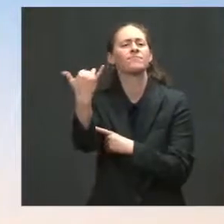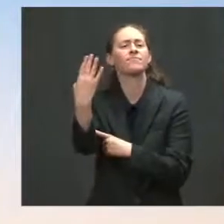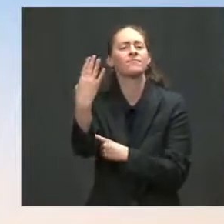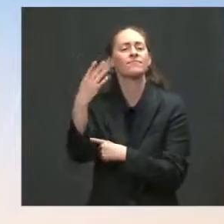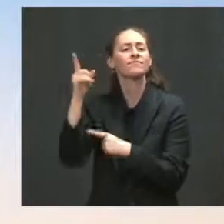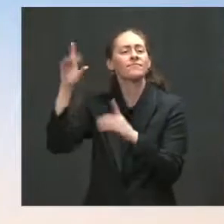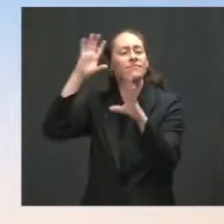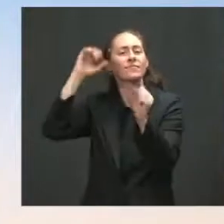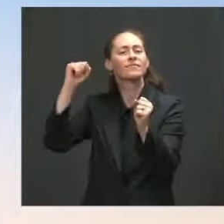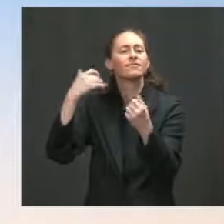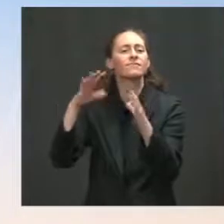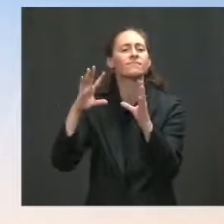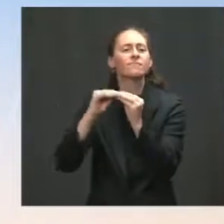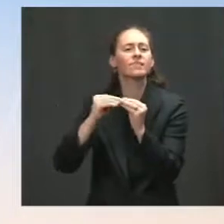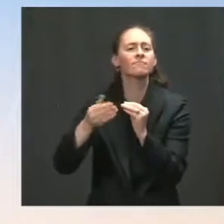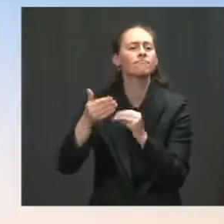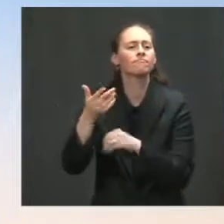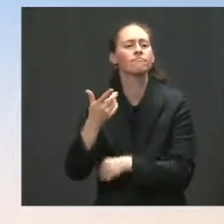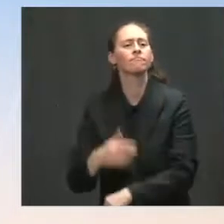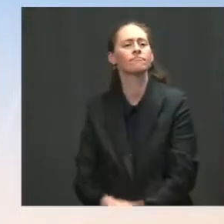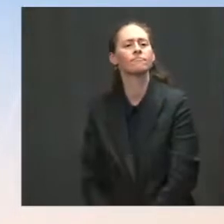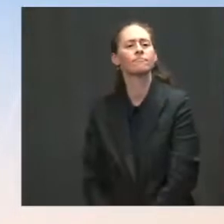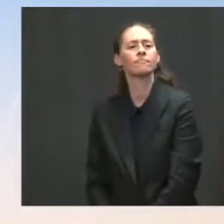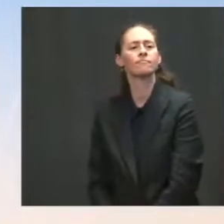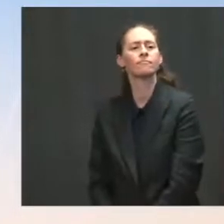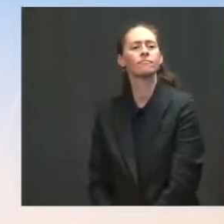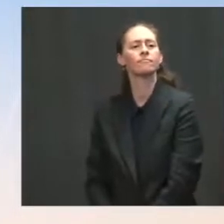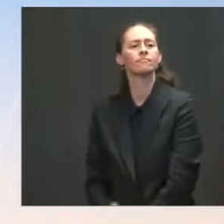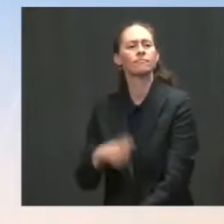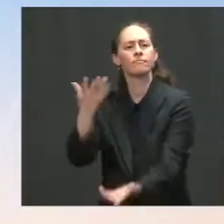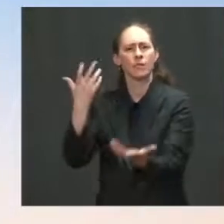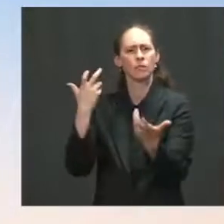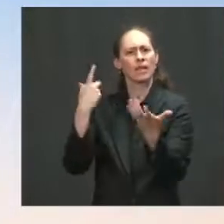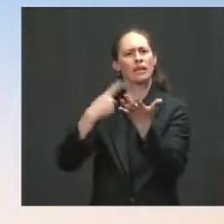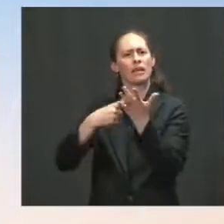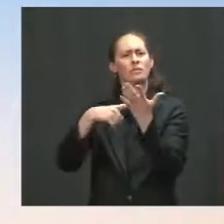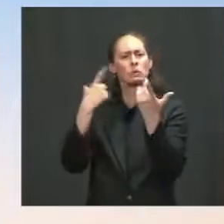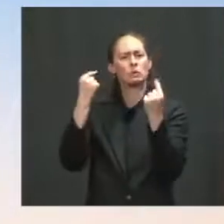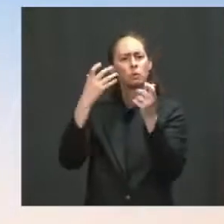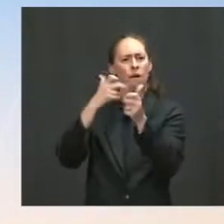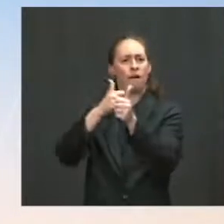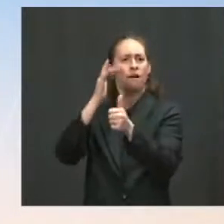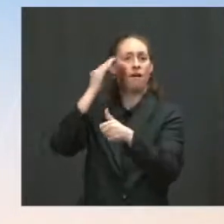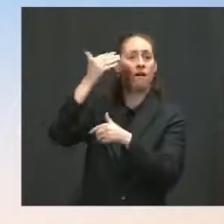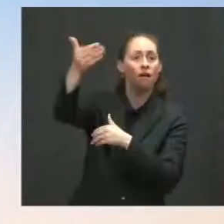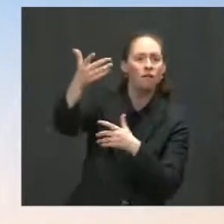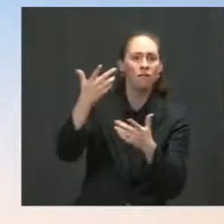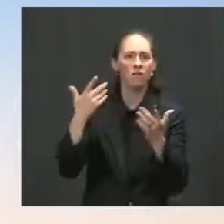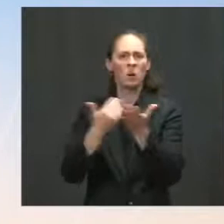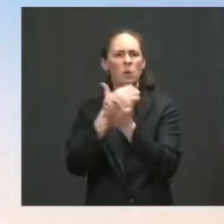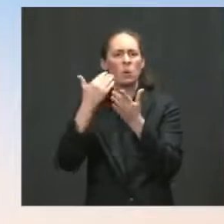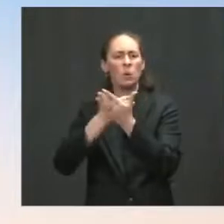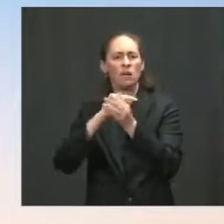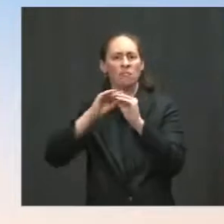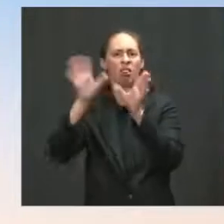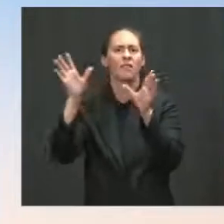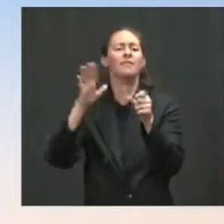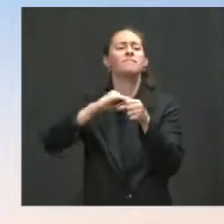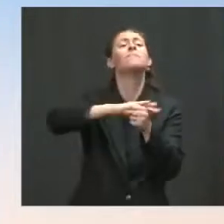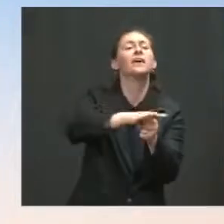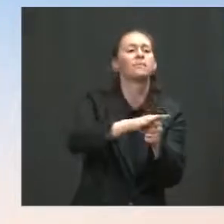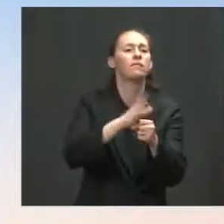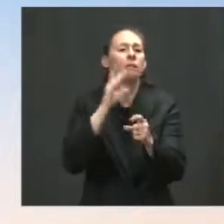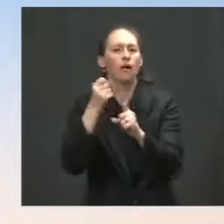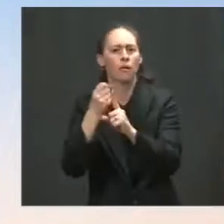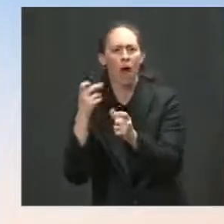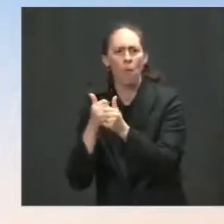Can you give us a readout on what he heard or discussed, and what's the administration learning about that issue? Well, I